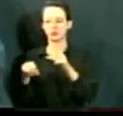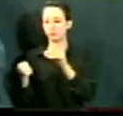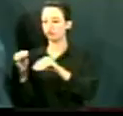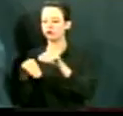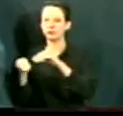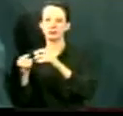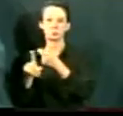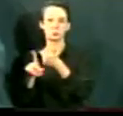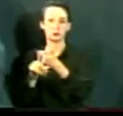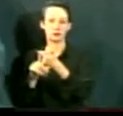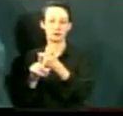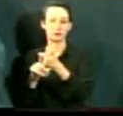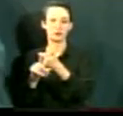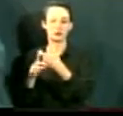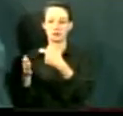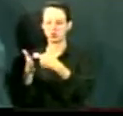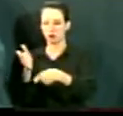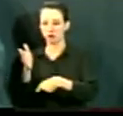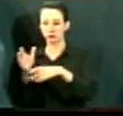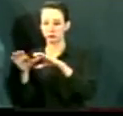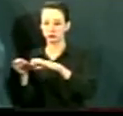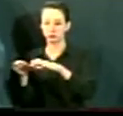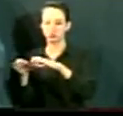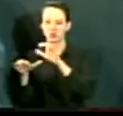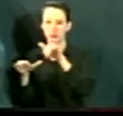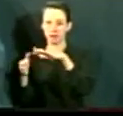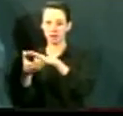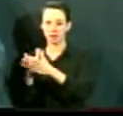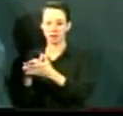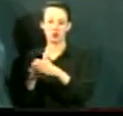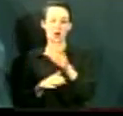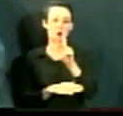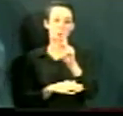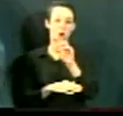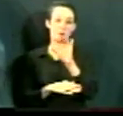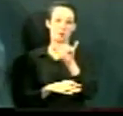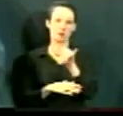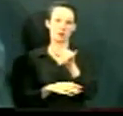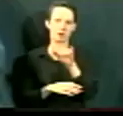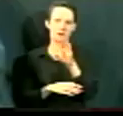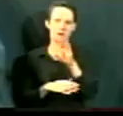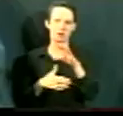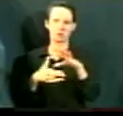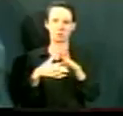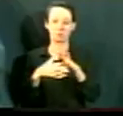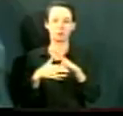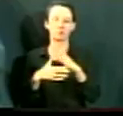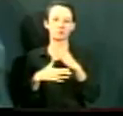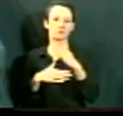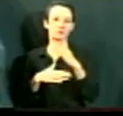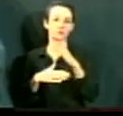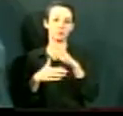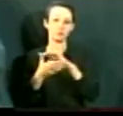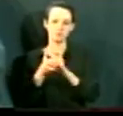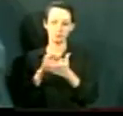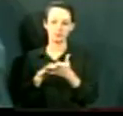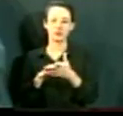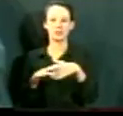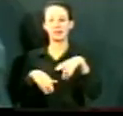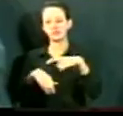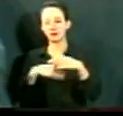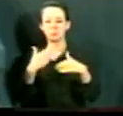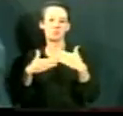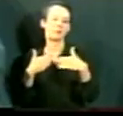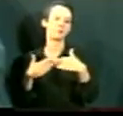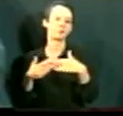the difference in cost between that and a Kobe beef burger that you take time on and season and custom make